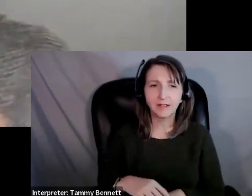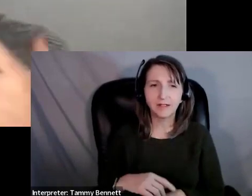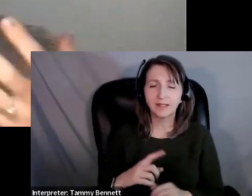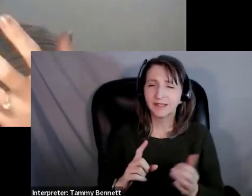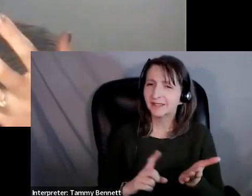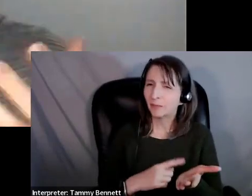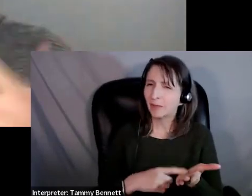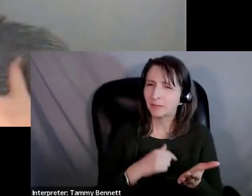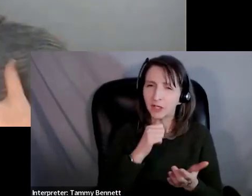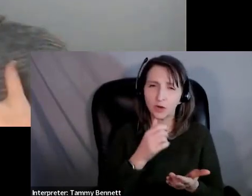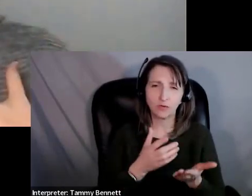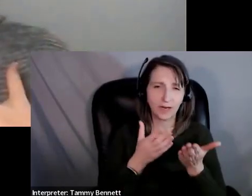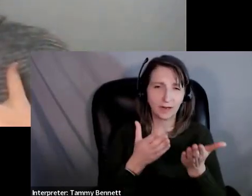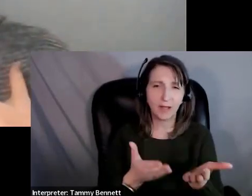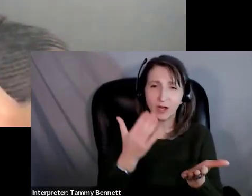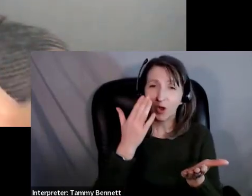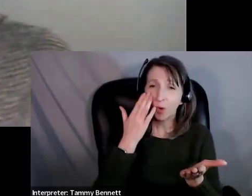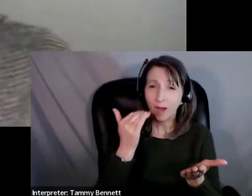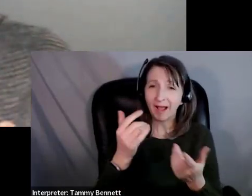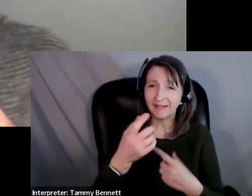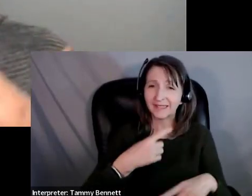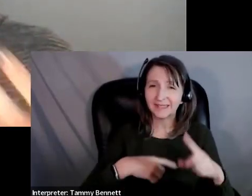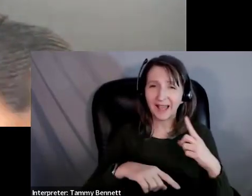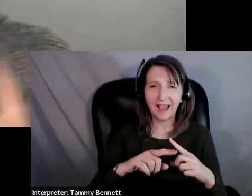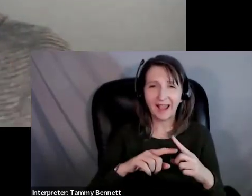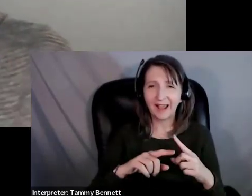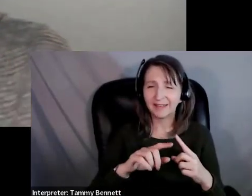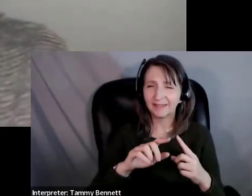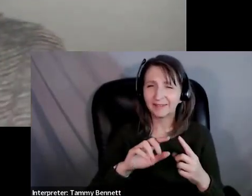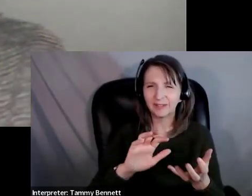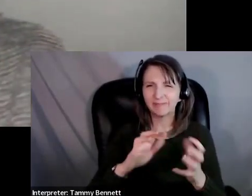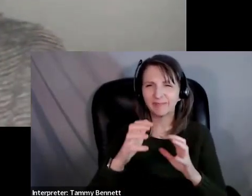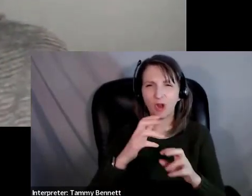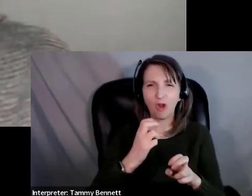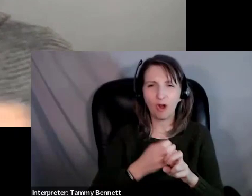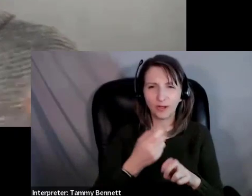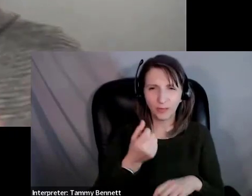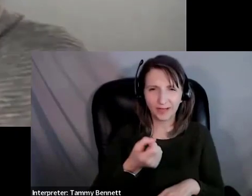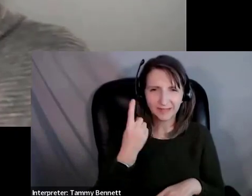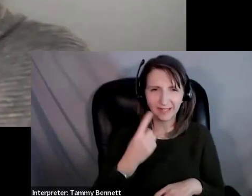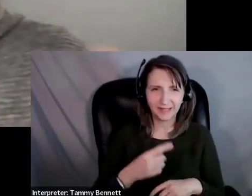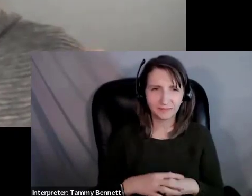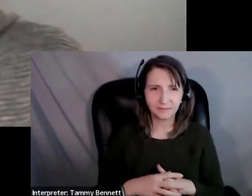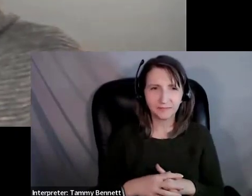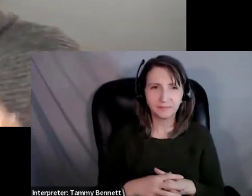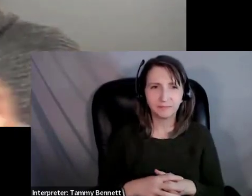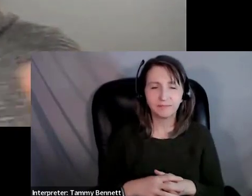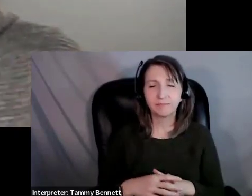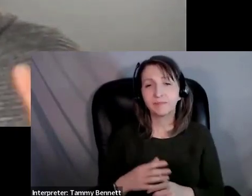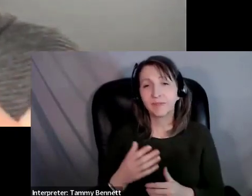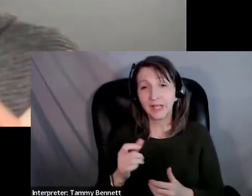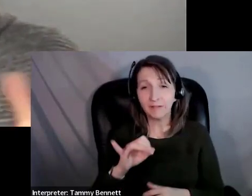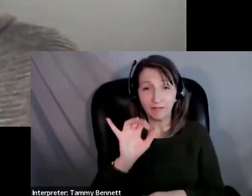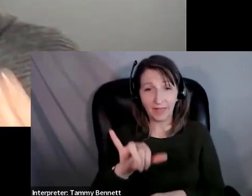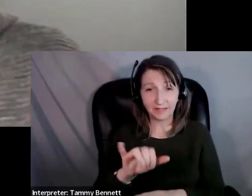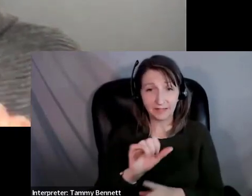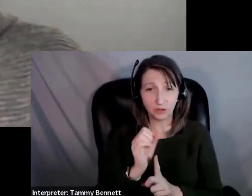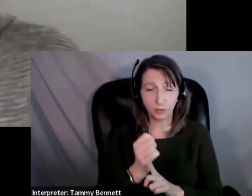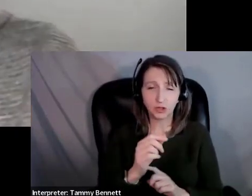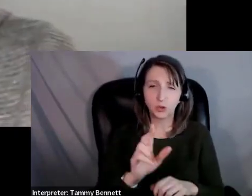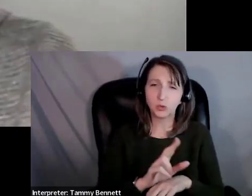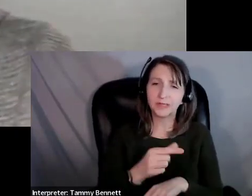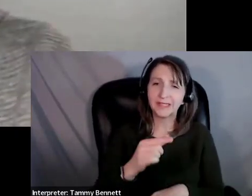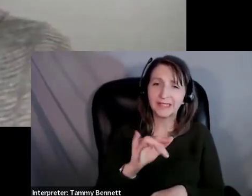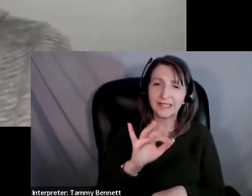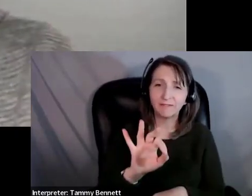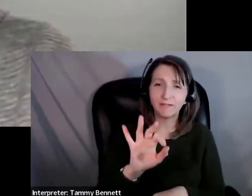it because then the sign can actually be skewed. Uh, and then it's harder to interpret the message. So maybe I would go to a gif or then maybe I would just have a picture if,